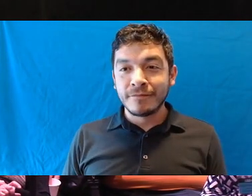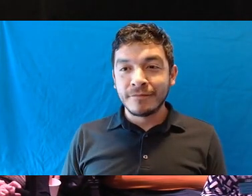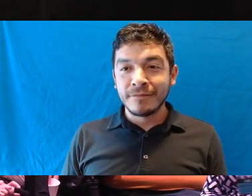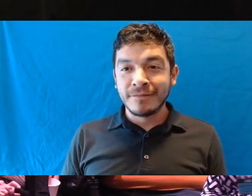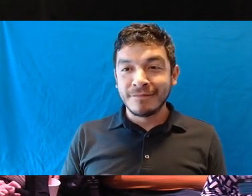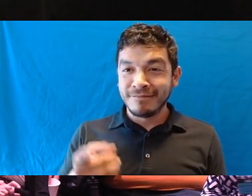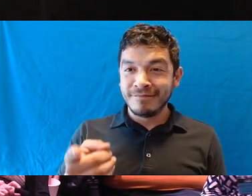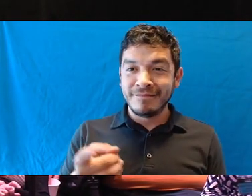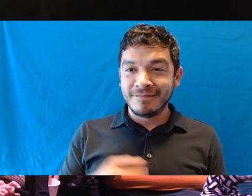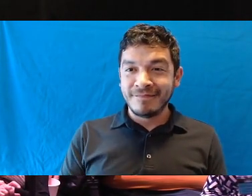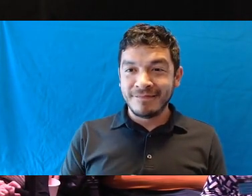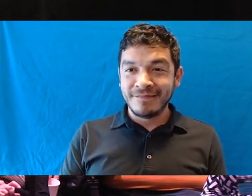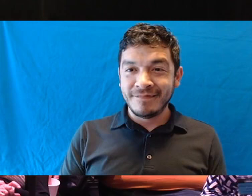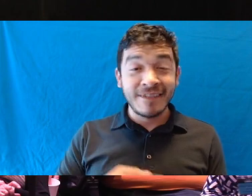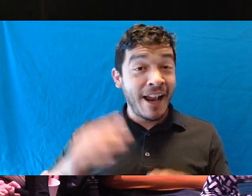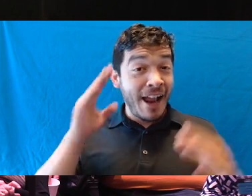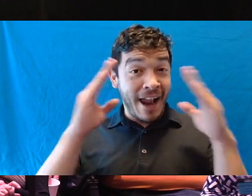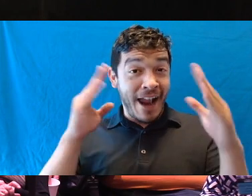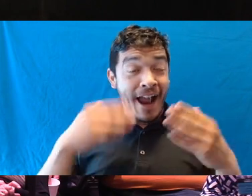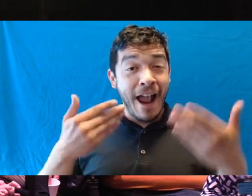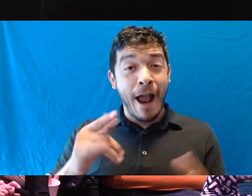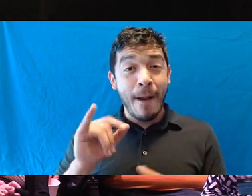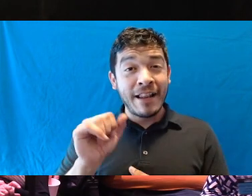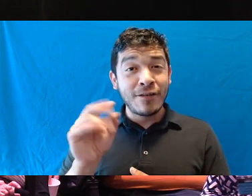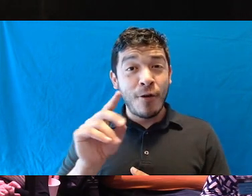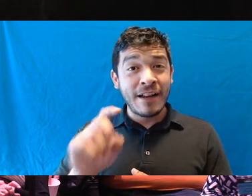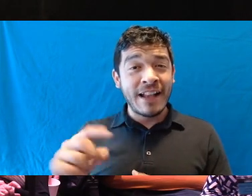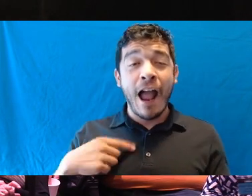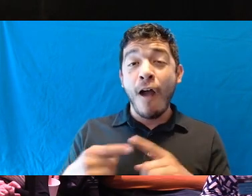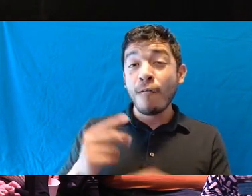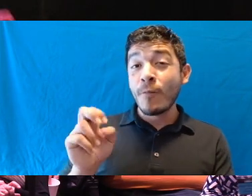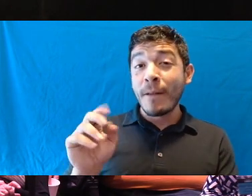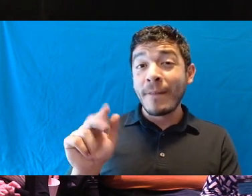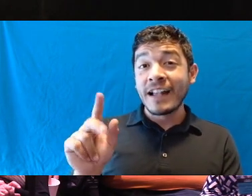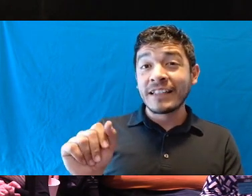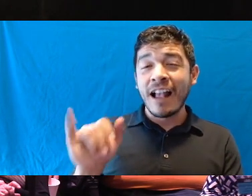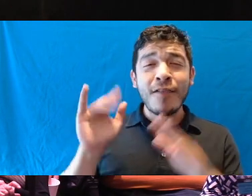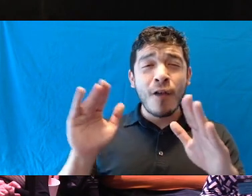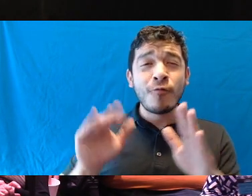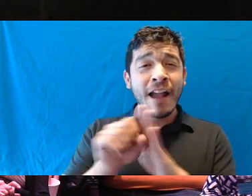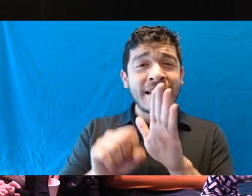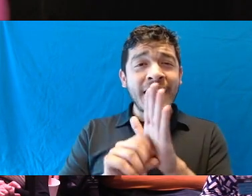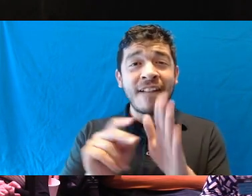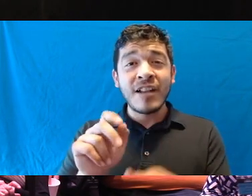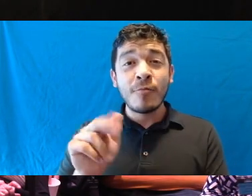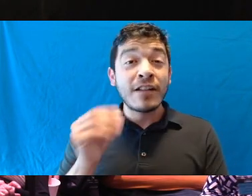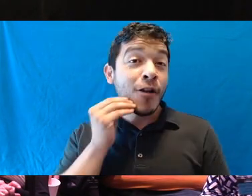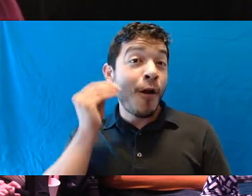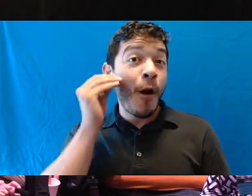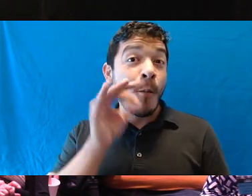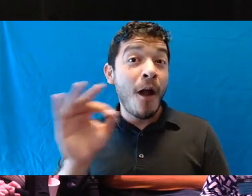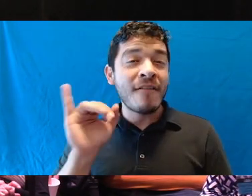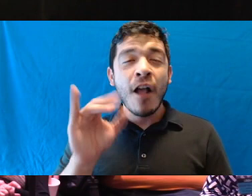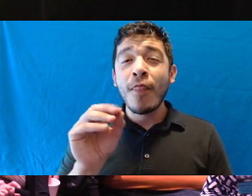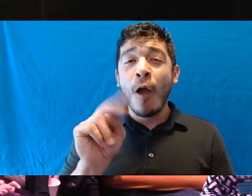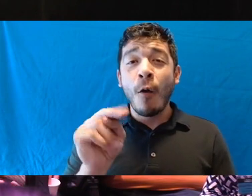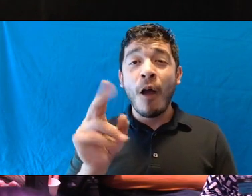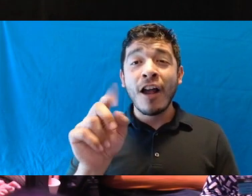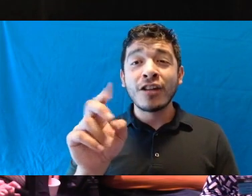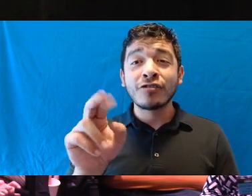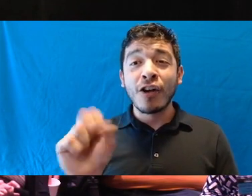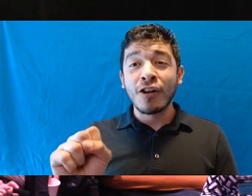Hi, I'm Lisa Portes. I'm from Nebraska, the great state of Nebraska, home of the Cornhuskers. Okay,